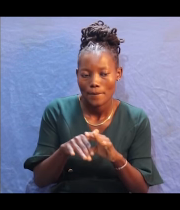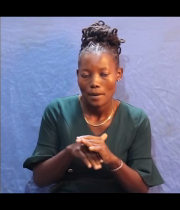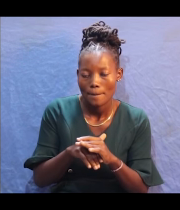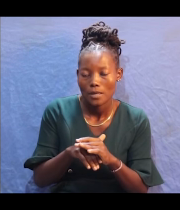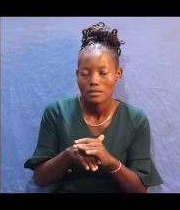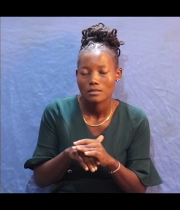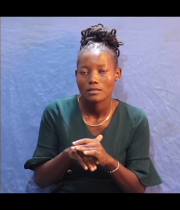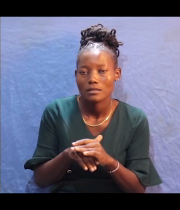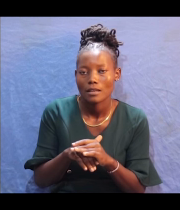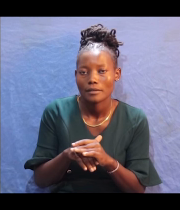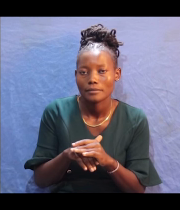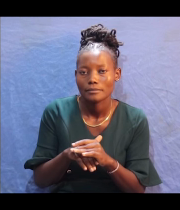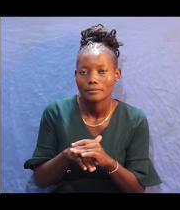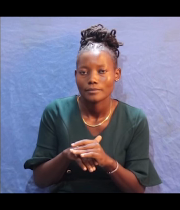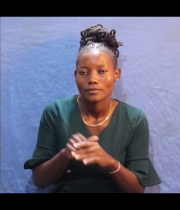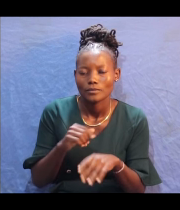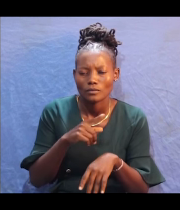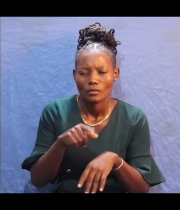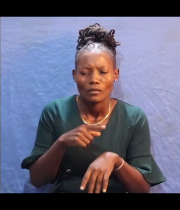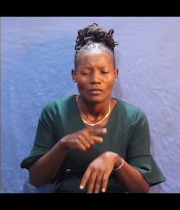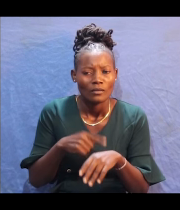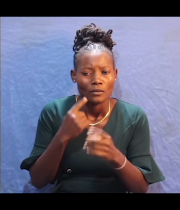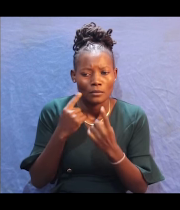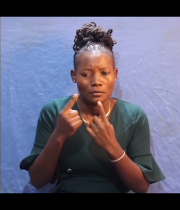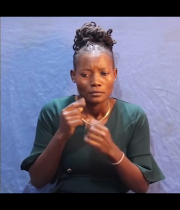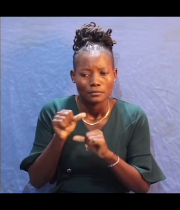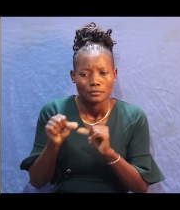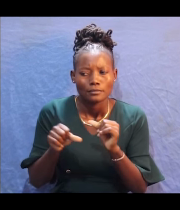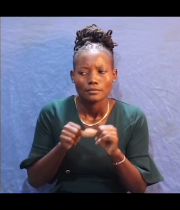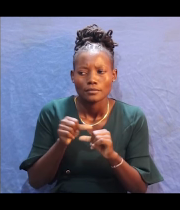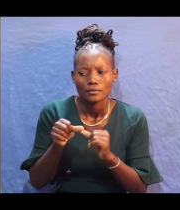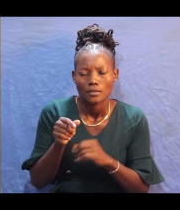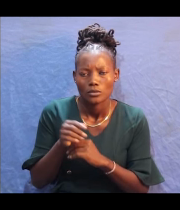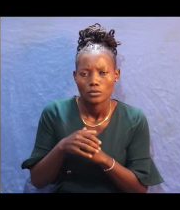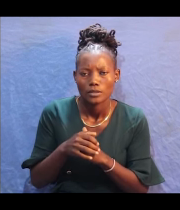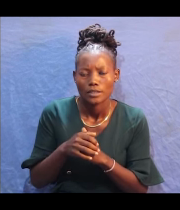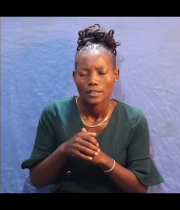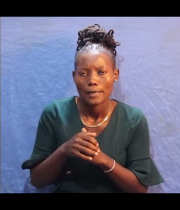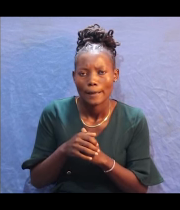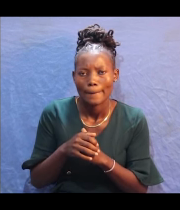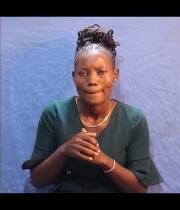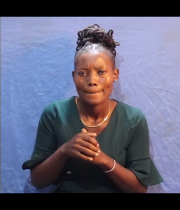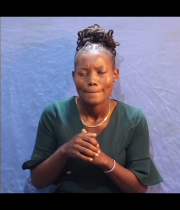club? So when we talk about this,